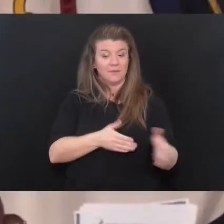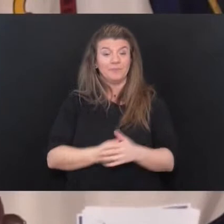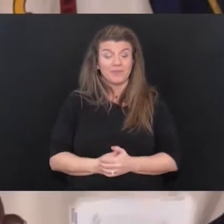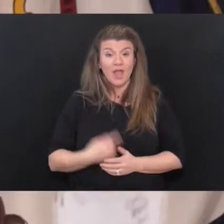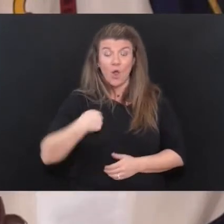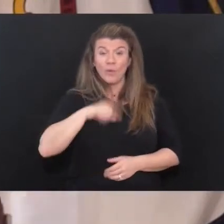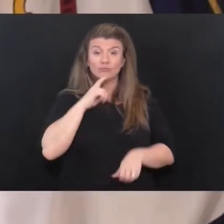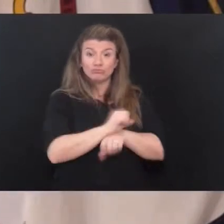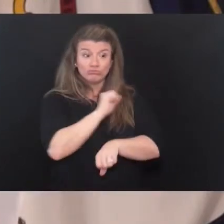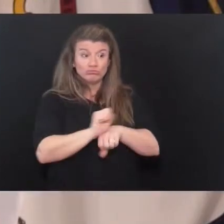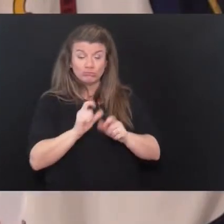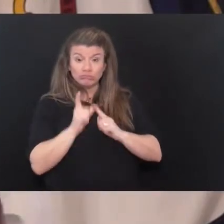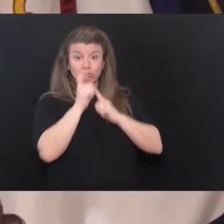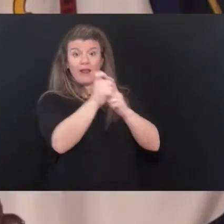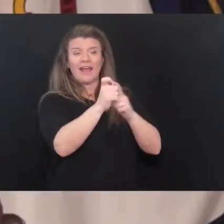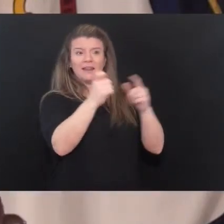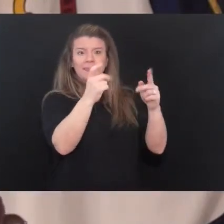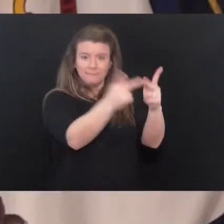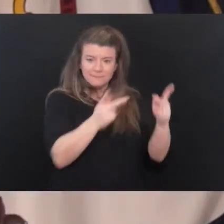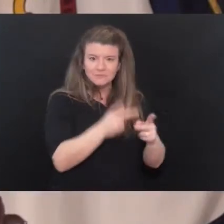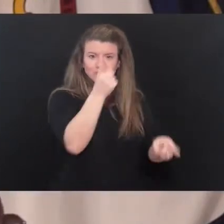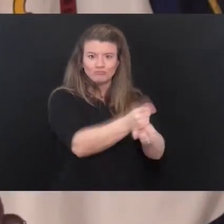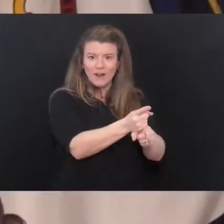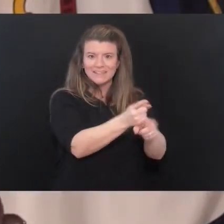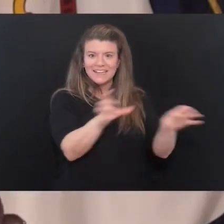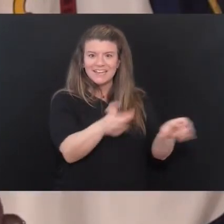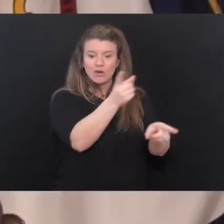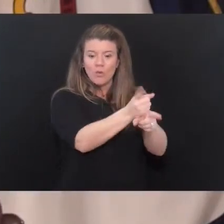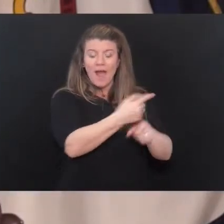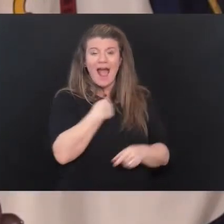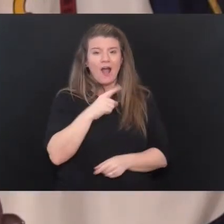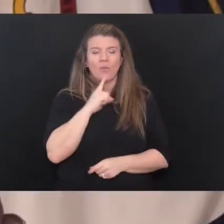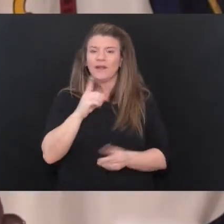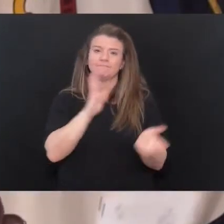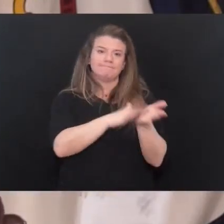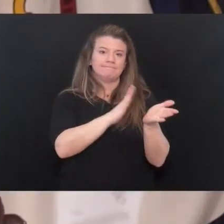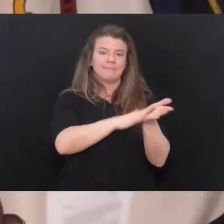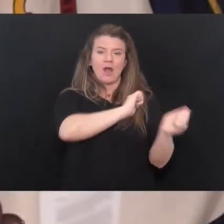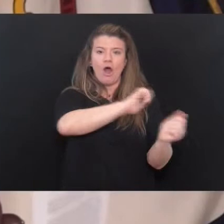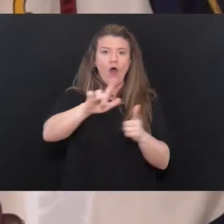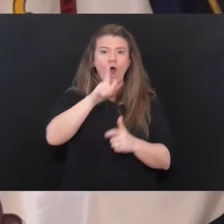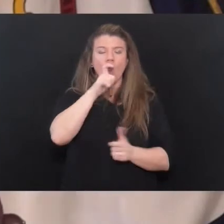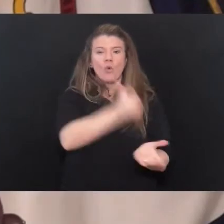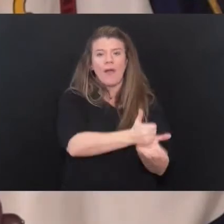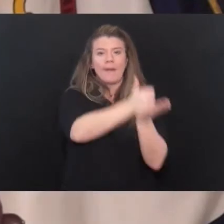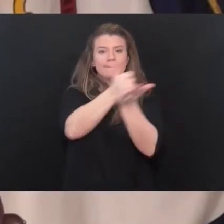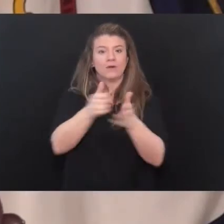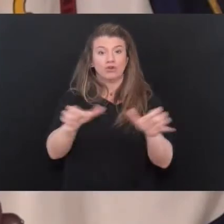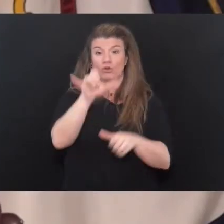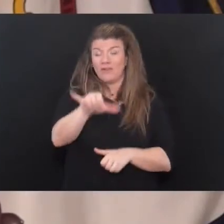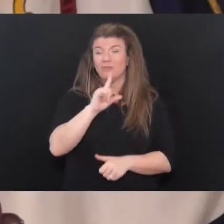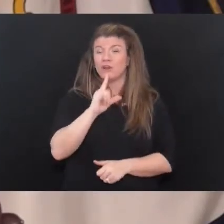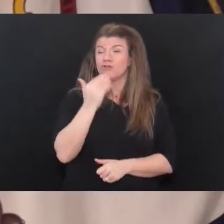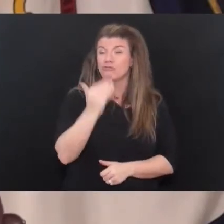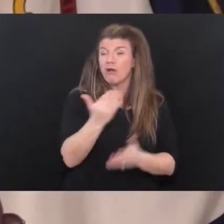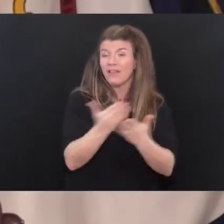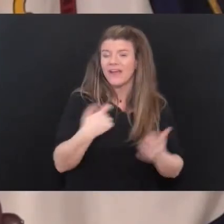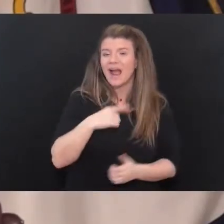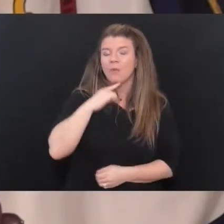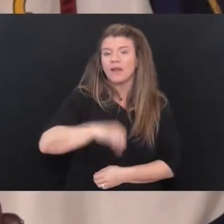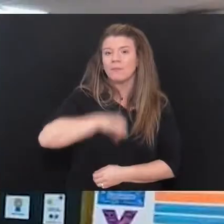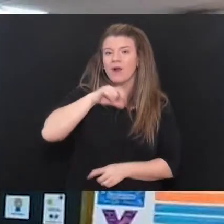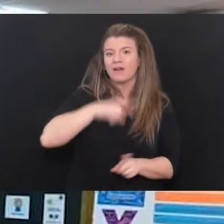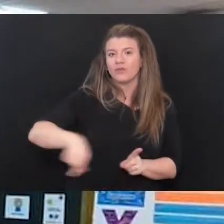the fire. I commend all those that pulled that off and everything, and it's a good thing. So I'm proud of you,